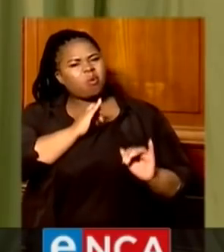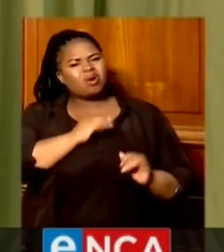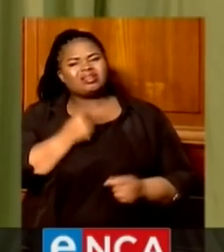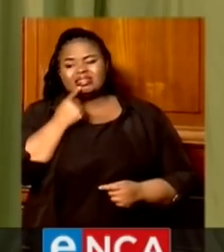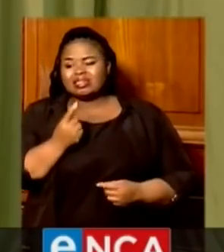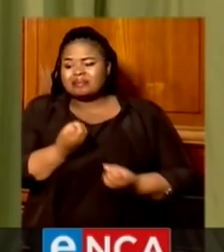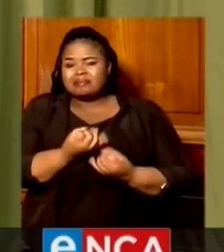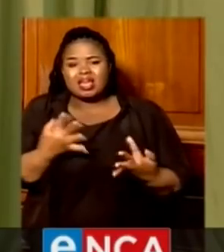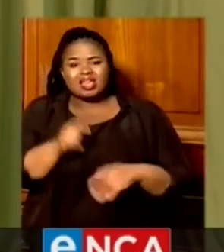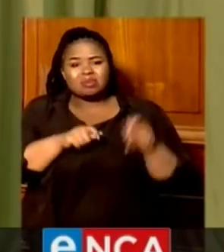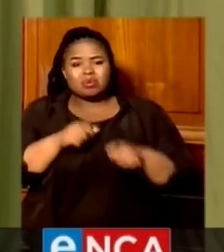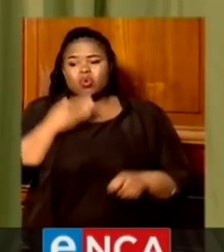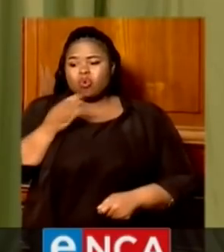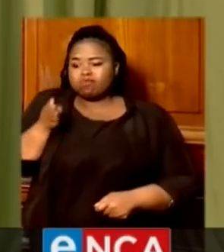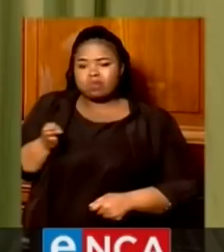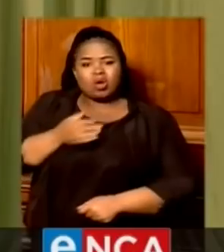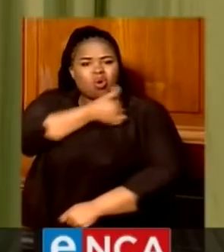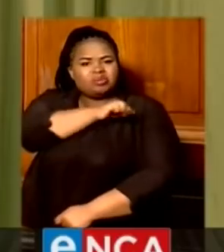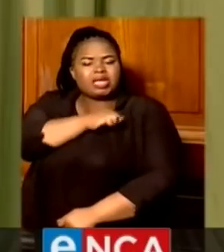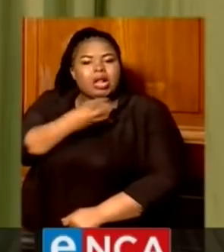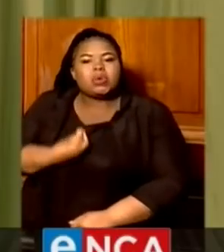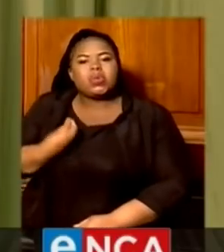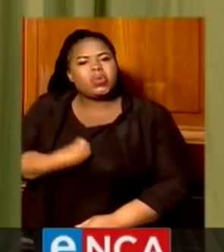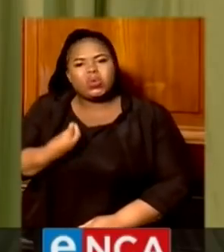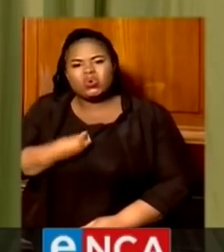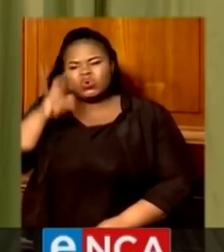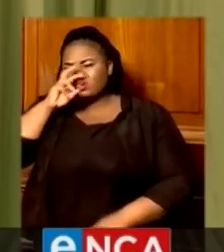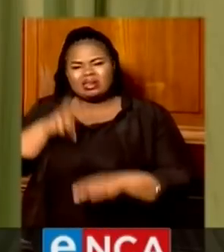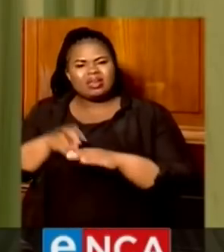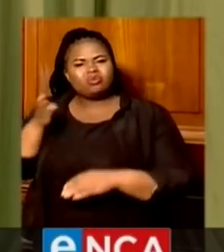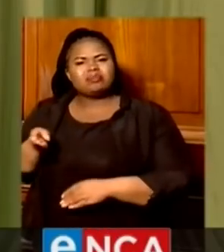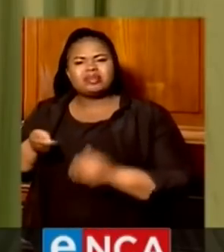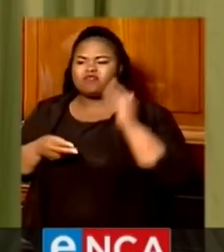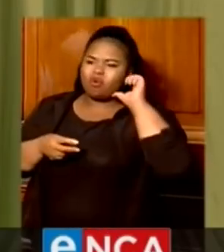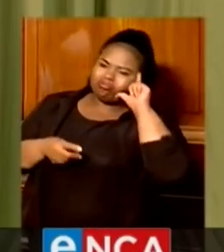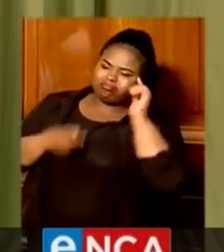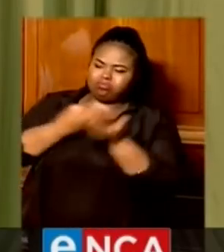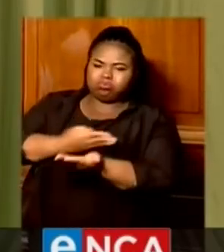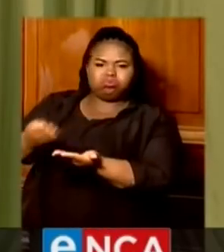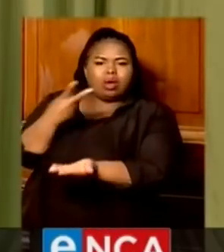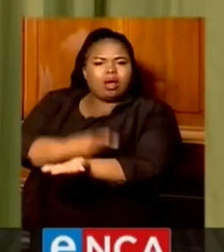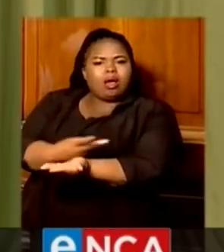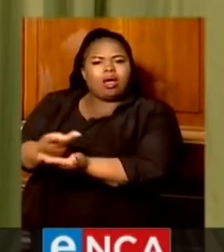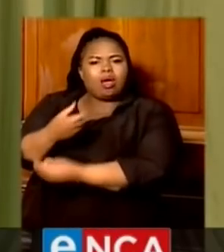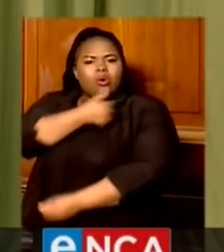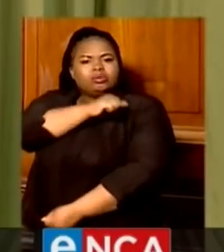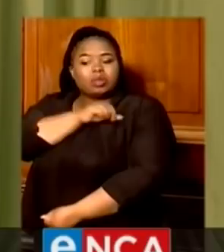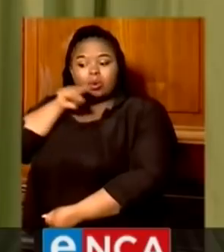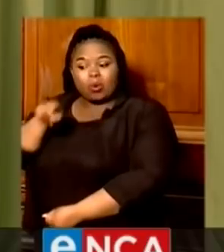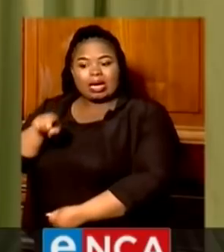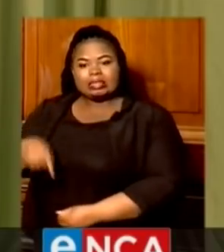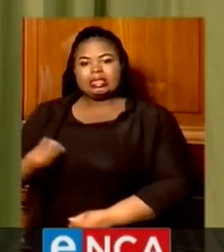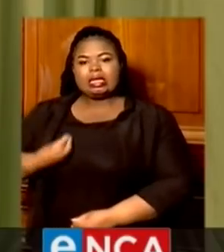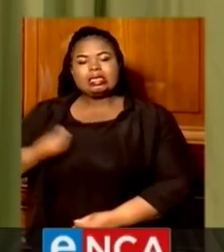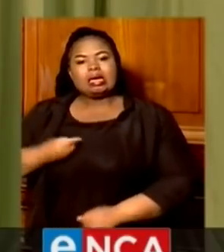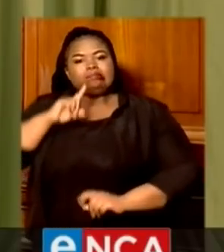fit individuals who would not otherwise have needed to be hospitalized. But because of the accidents, then they are there and